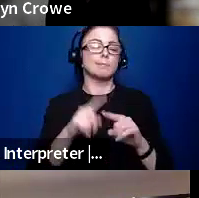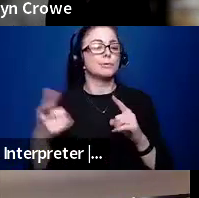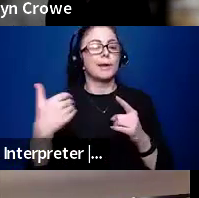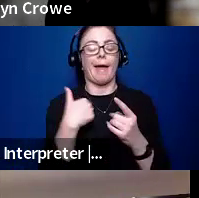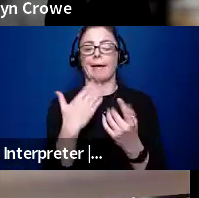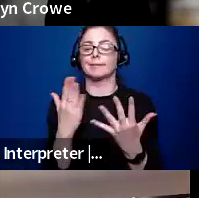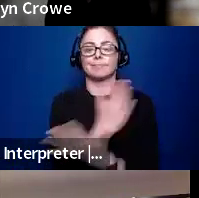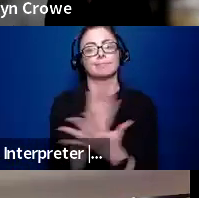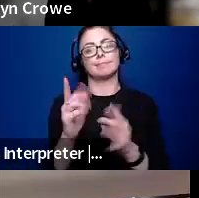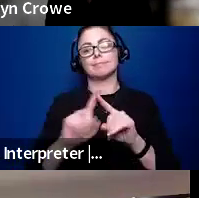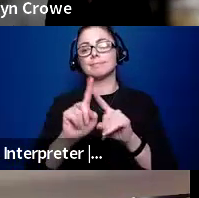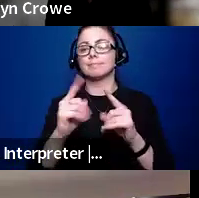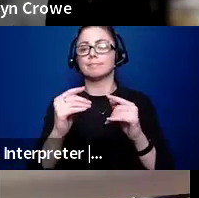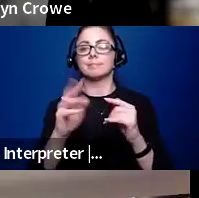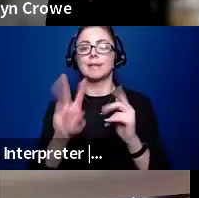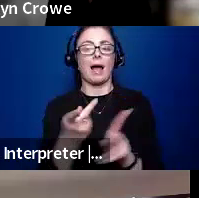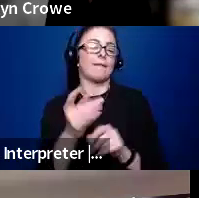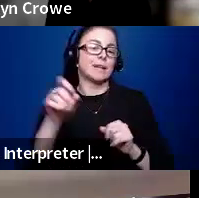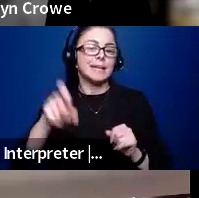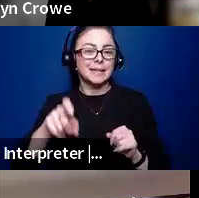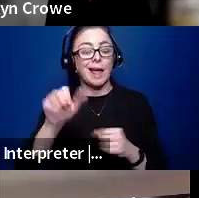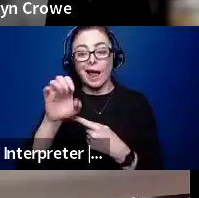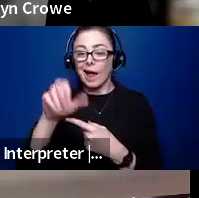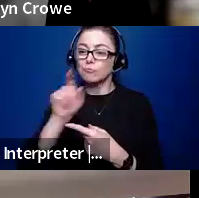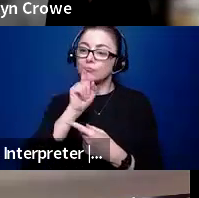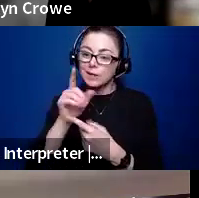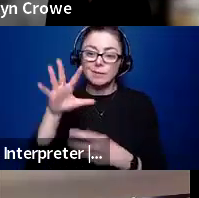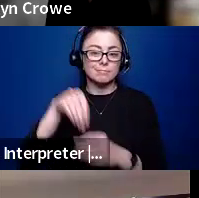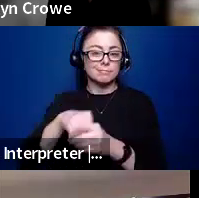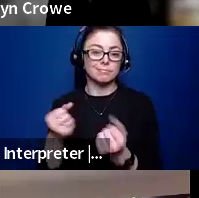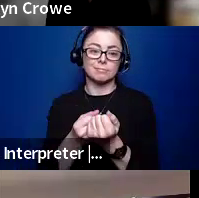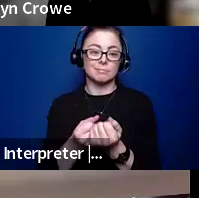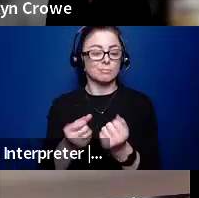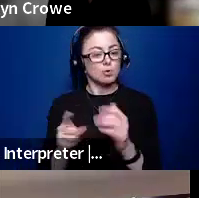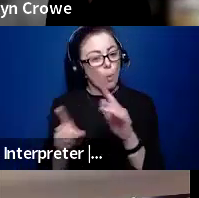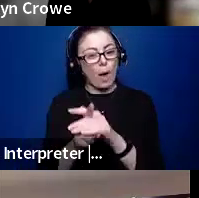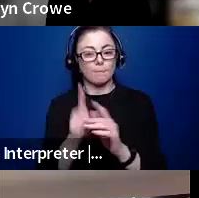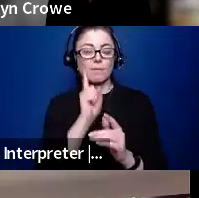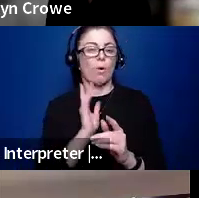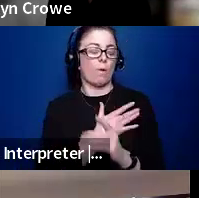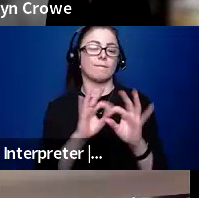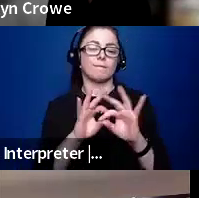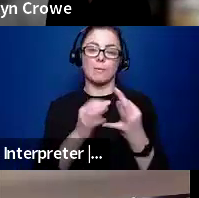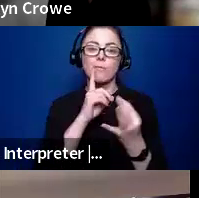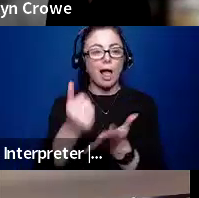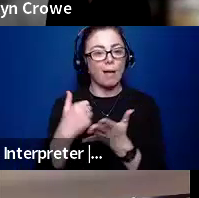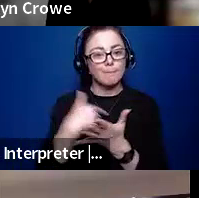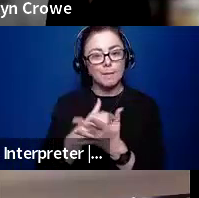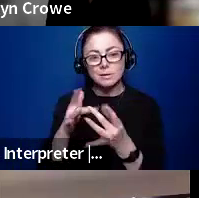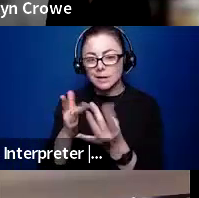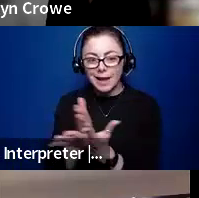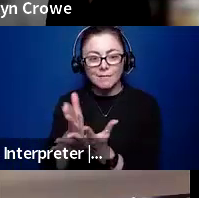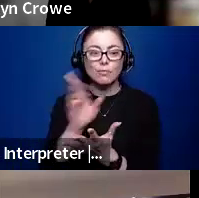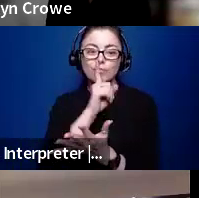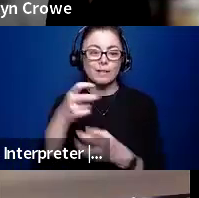so the AEA really has shown up for our family since Rowan was an infant, and really helping us navigate a really complex system. Even as a nurse,